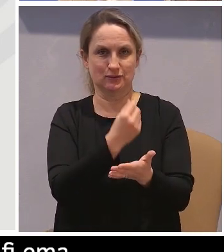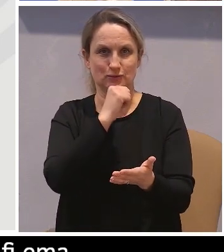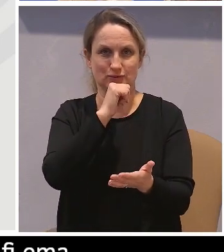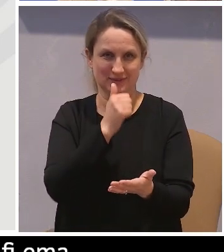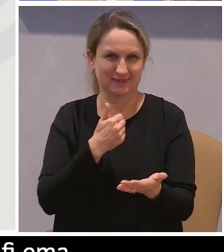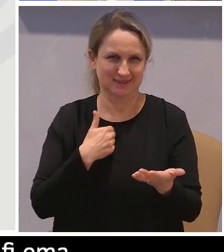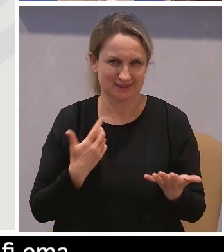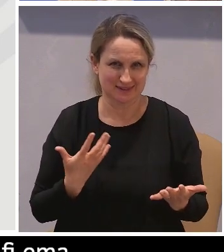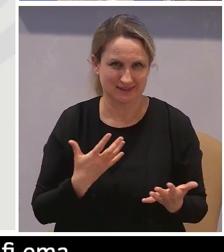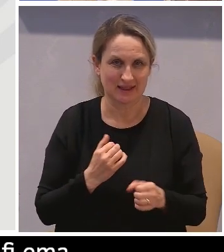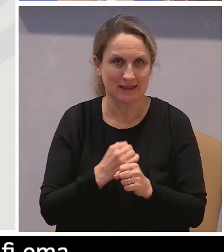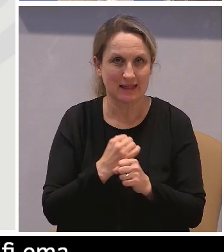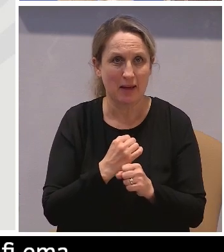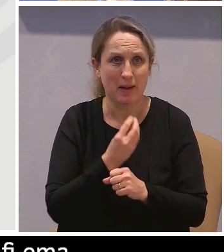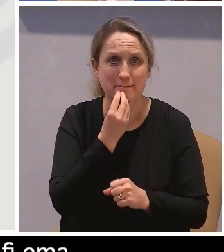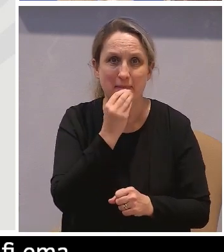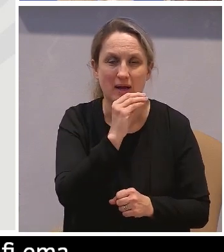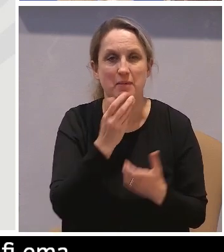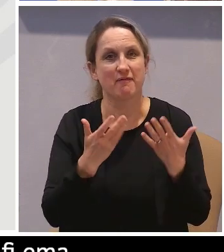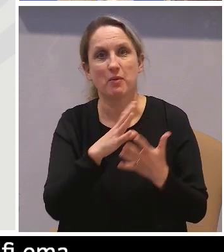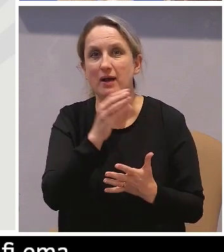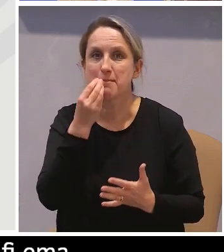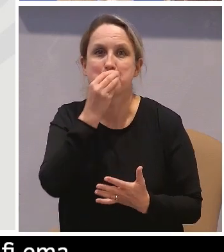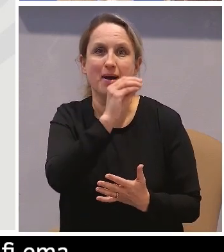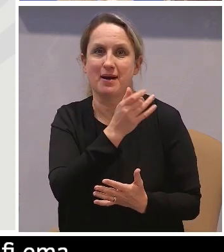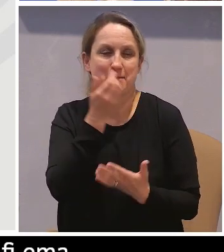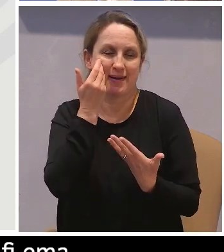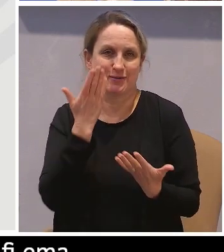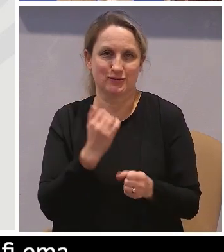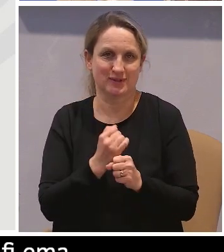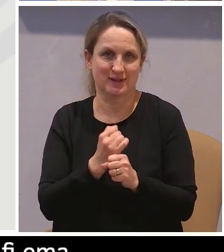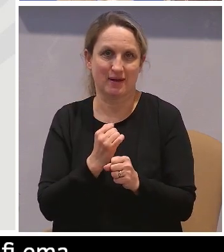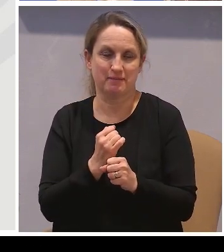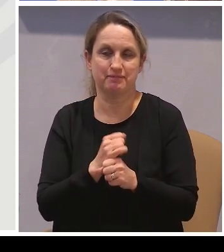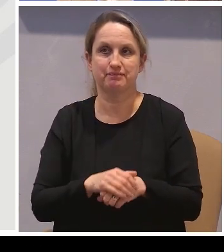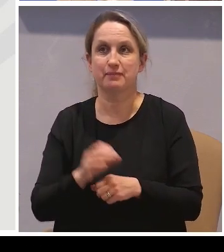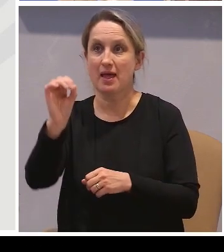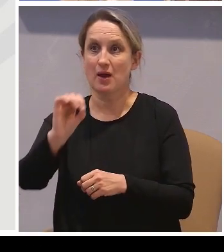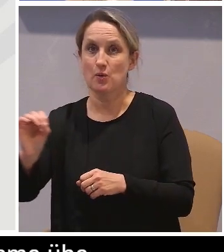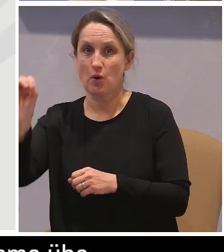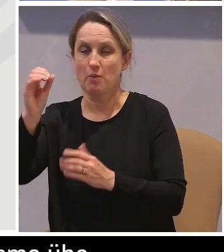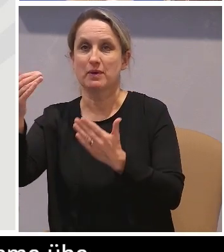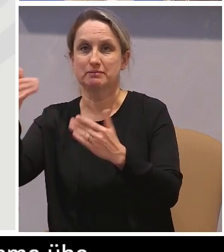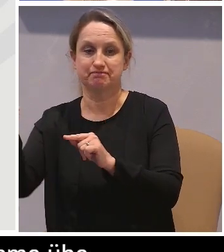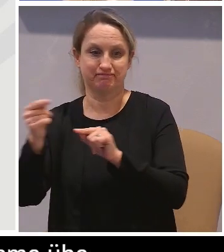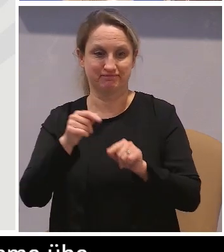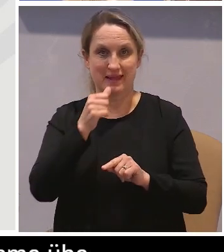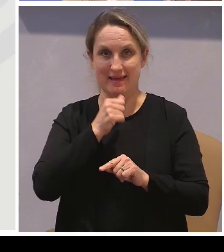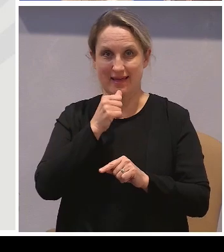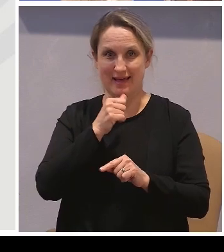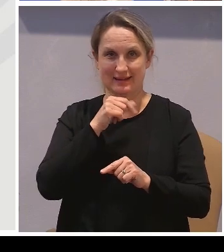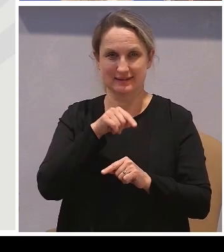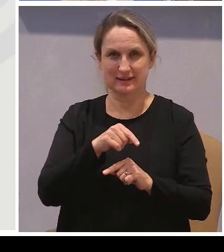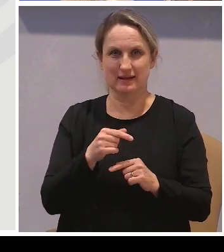võib-olla mitte kõige a parima. competent center in every country. Aga Euroopast Eestisse, et Eestis on täna But käimas let's come to 134 Europe.